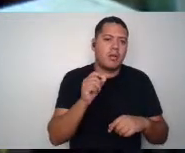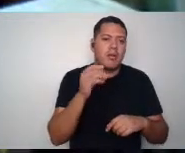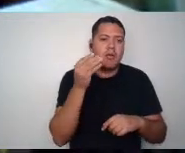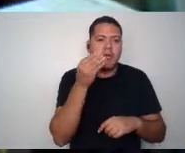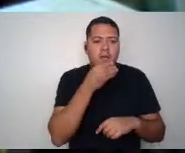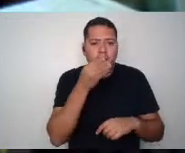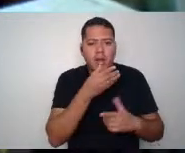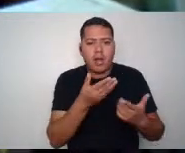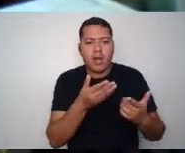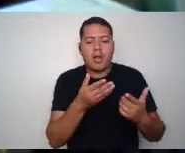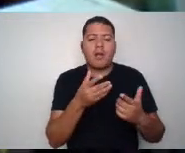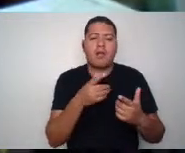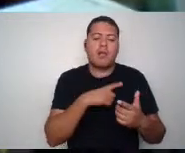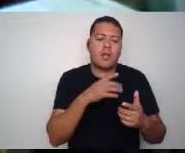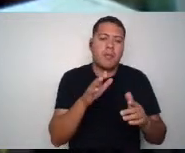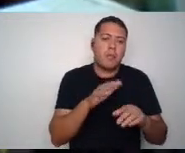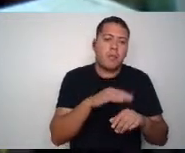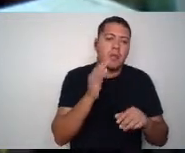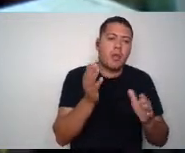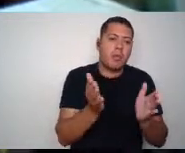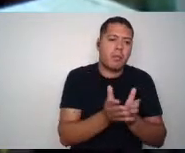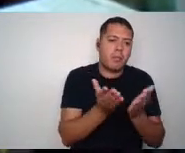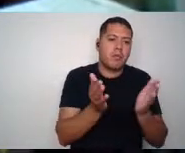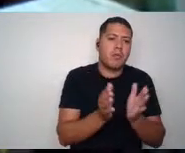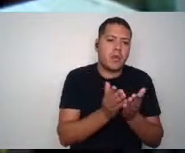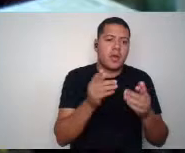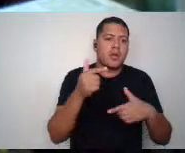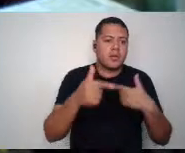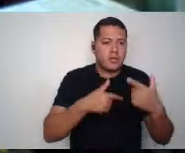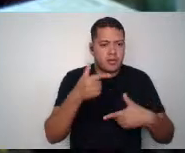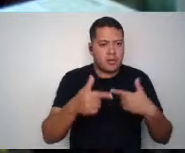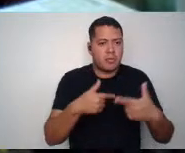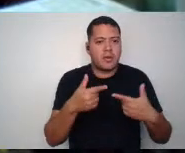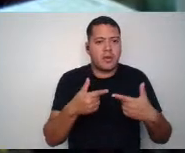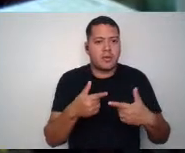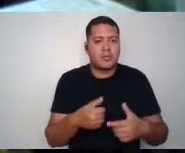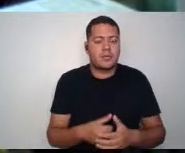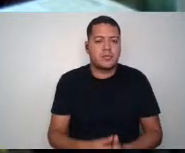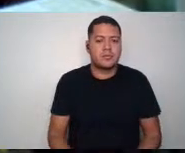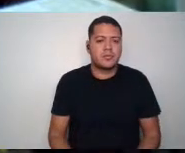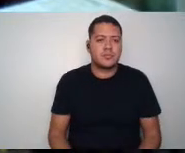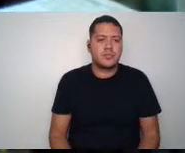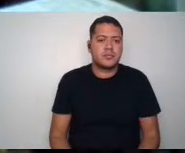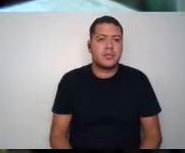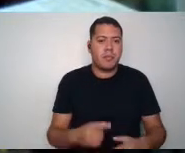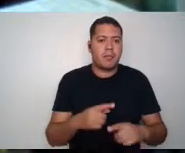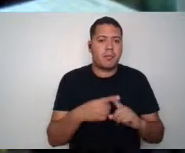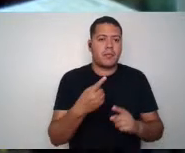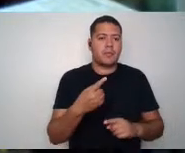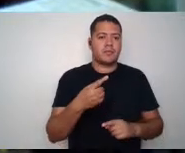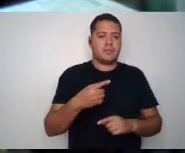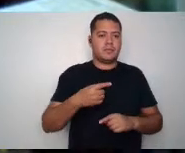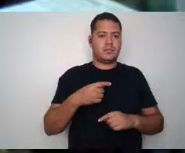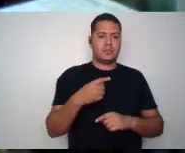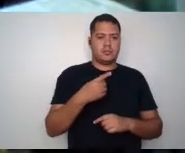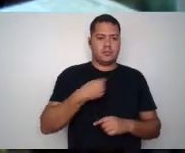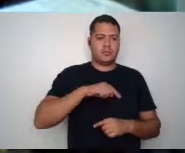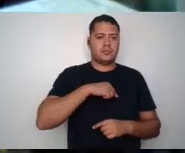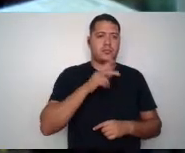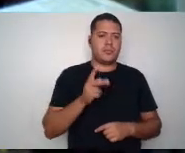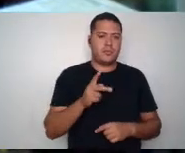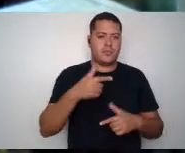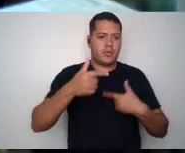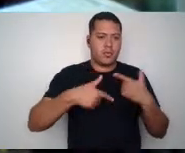There is a lot more vulnerability and precarious job here in Brazil concerning work, but we